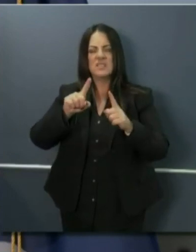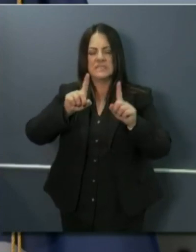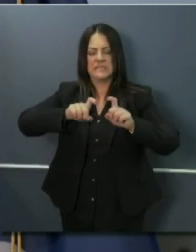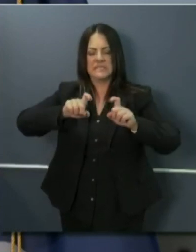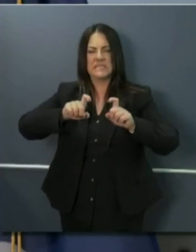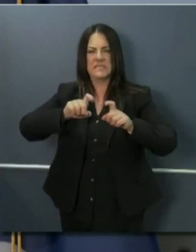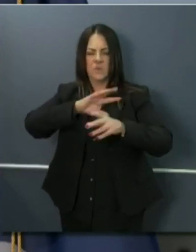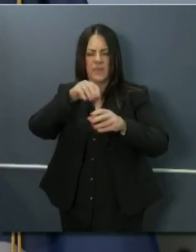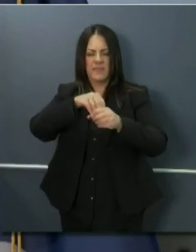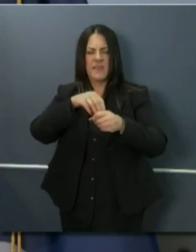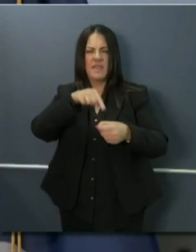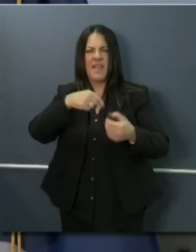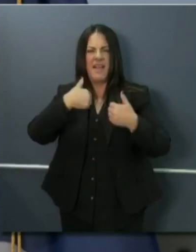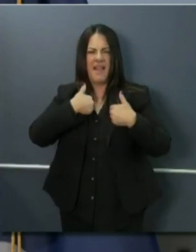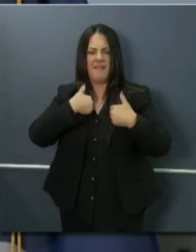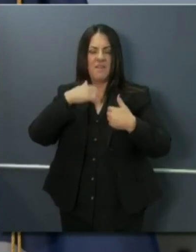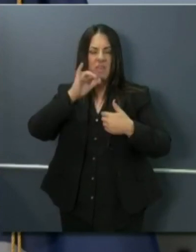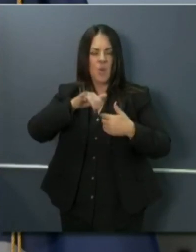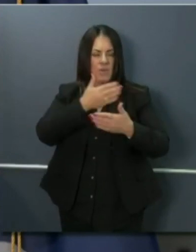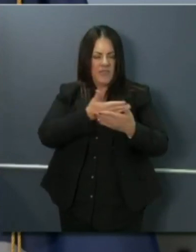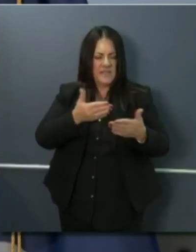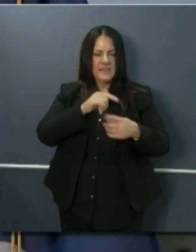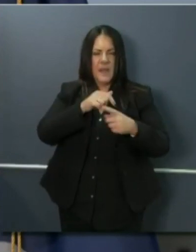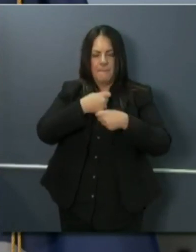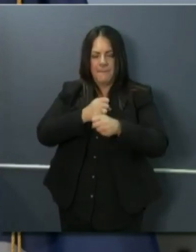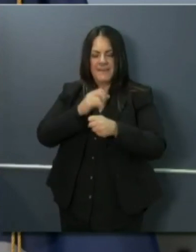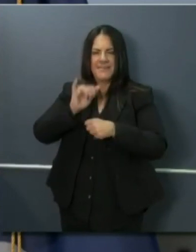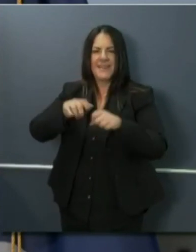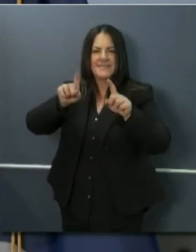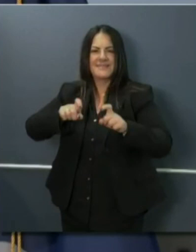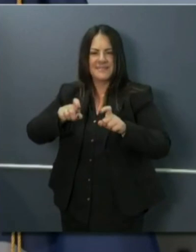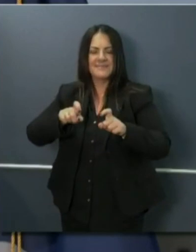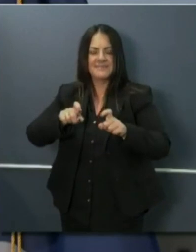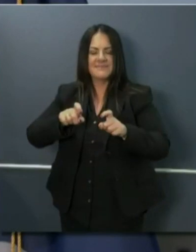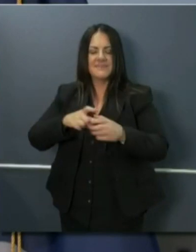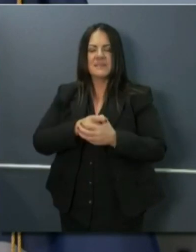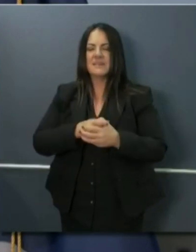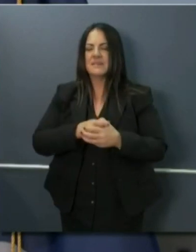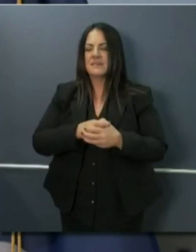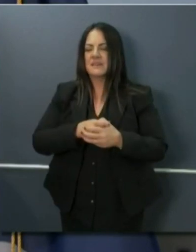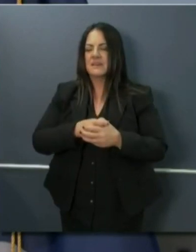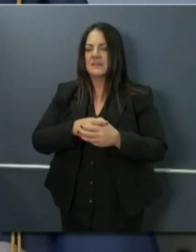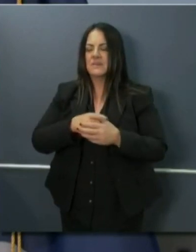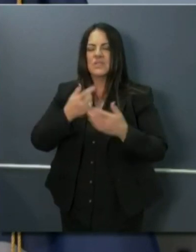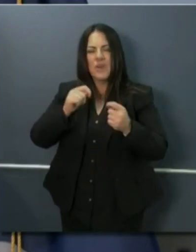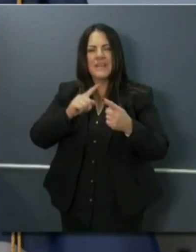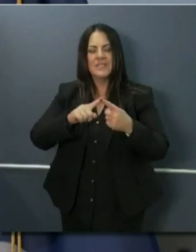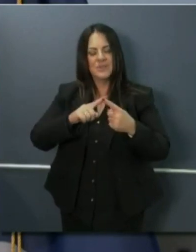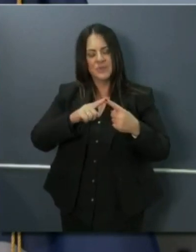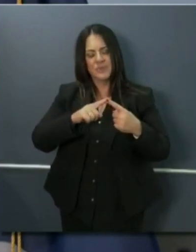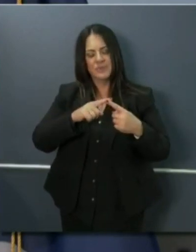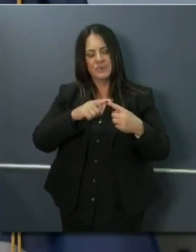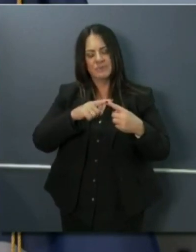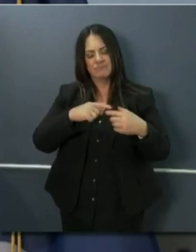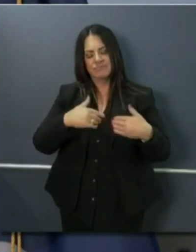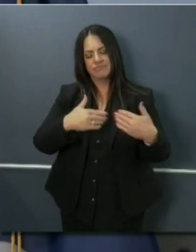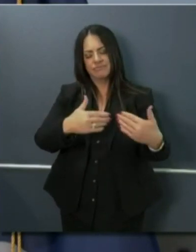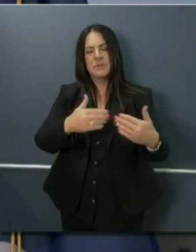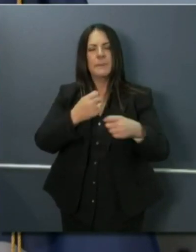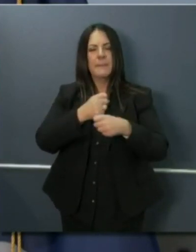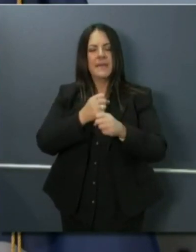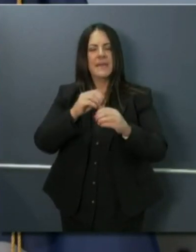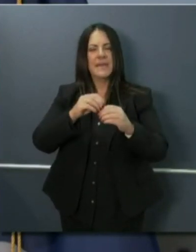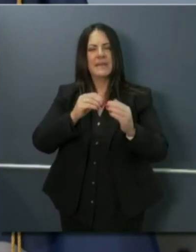other older protocols, old by standards of days, not just weeks, we obviously